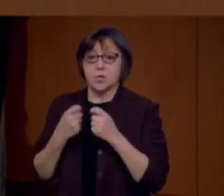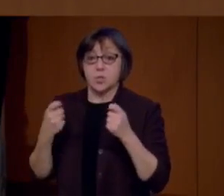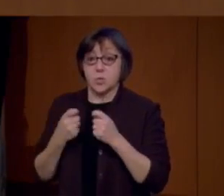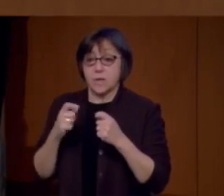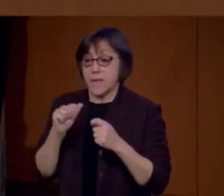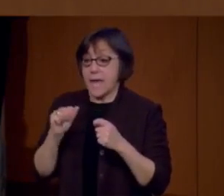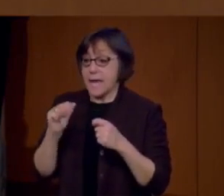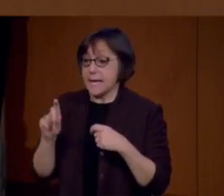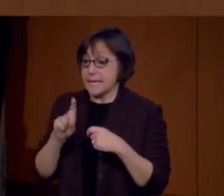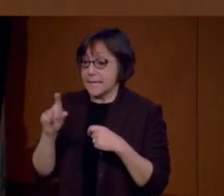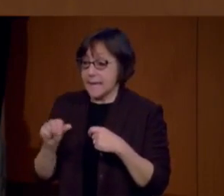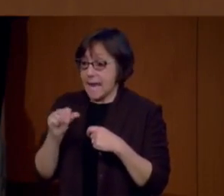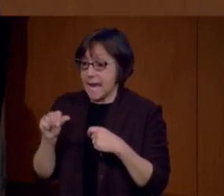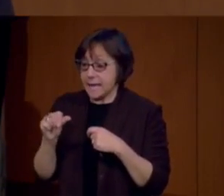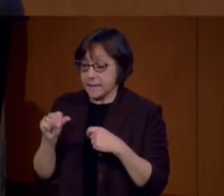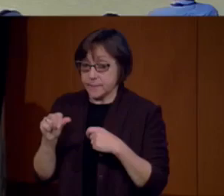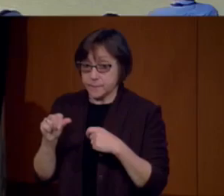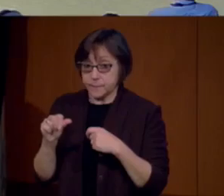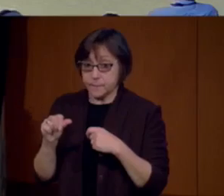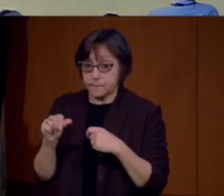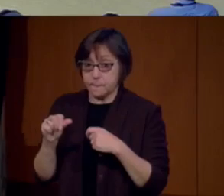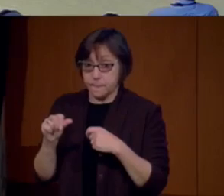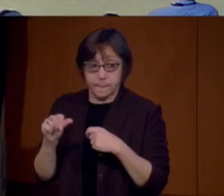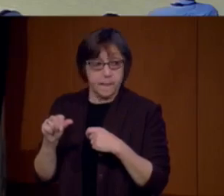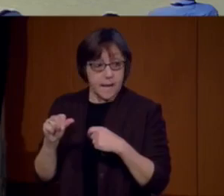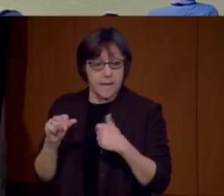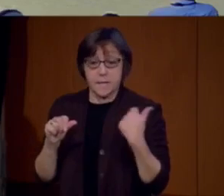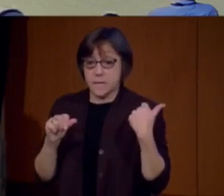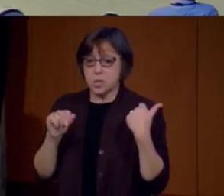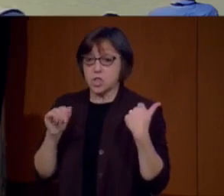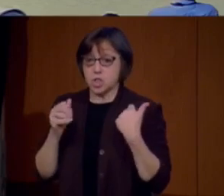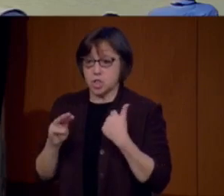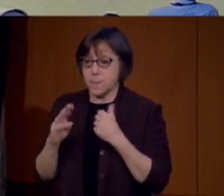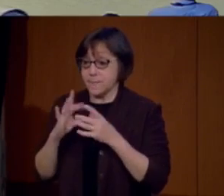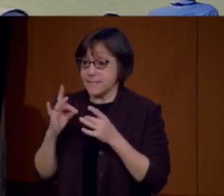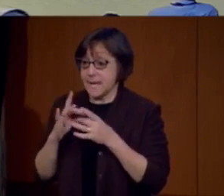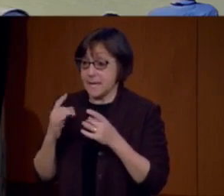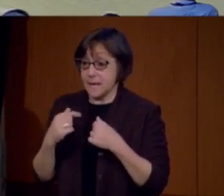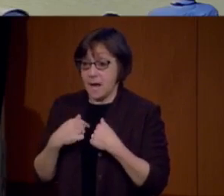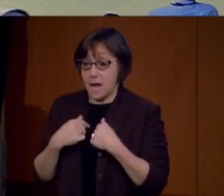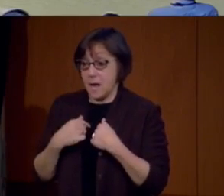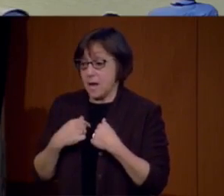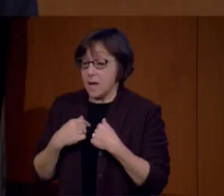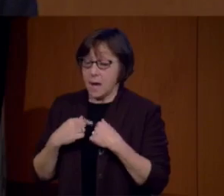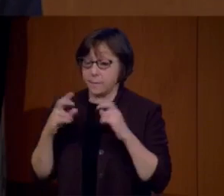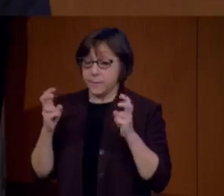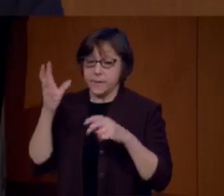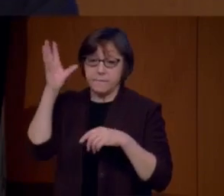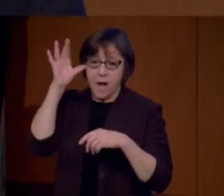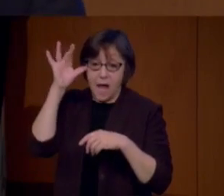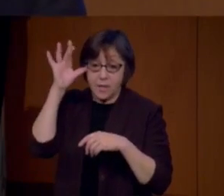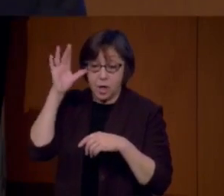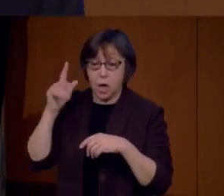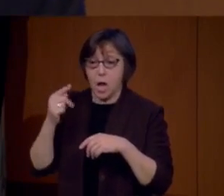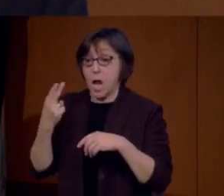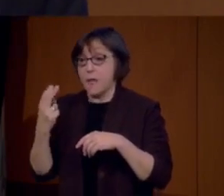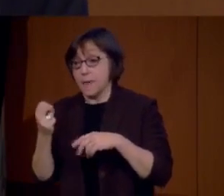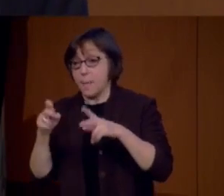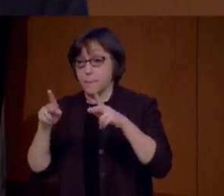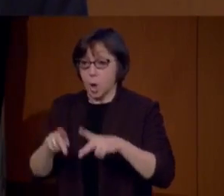with Disabilities Act. As Jim said, I'm always talked about the father or the person, this and that, but you